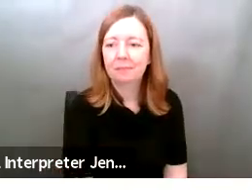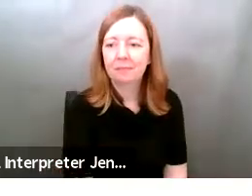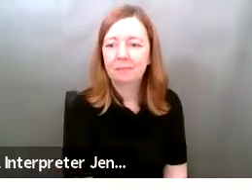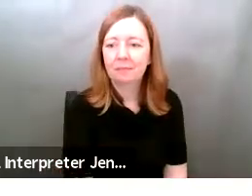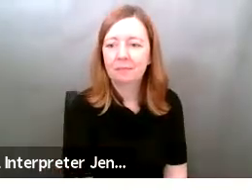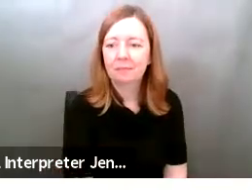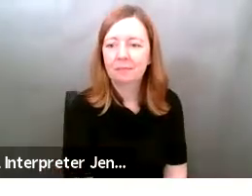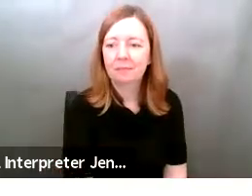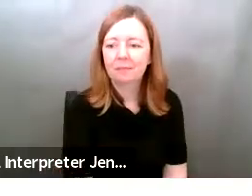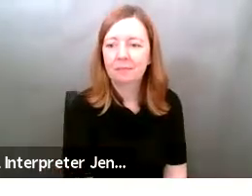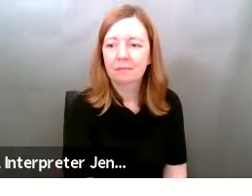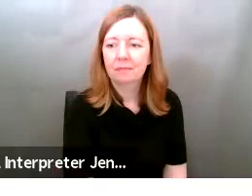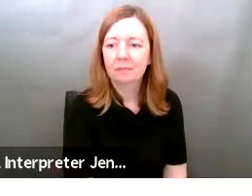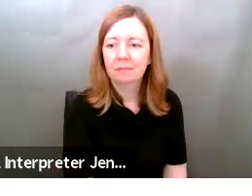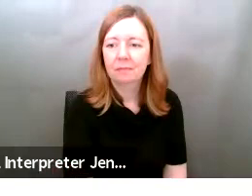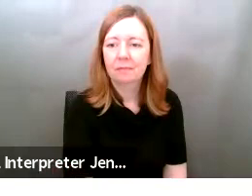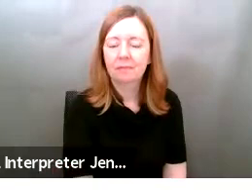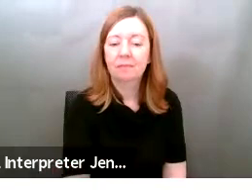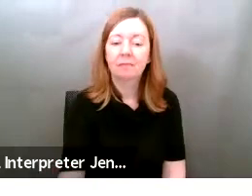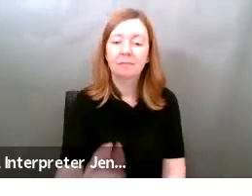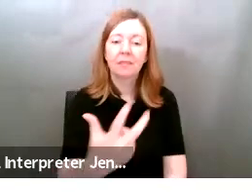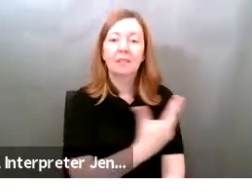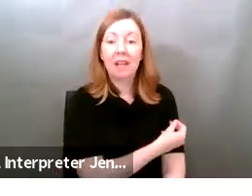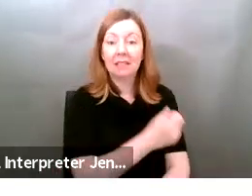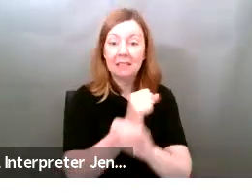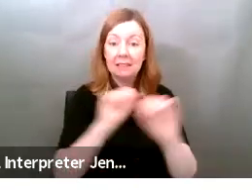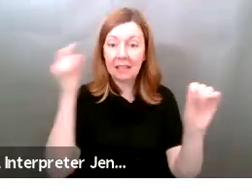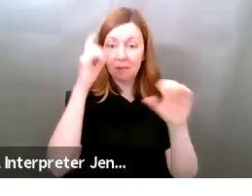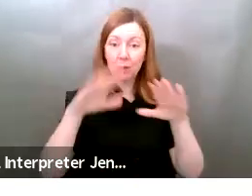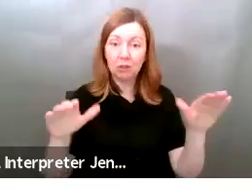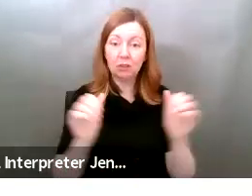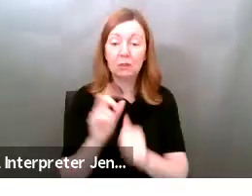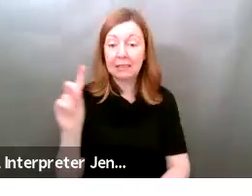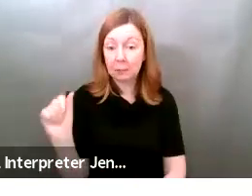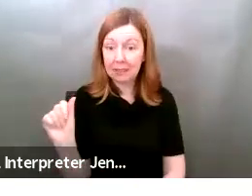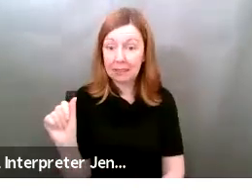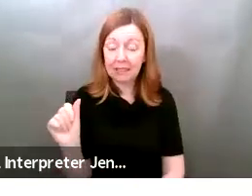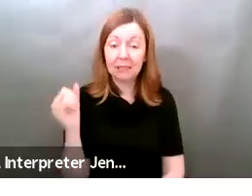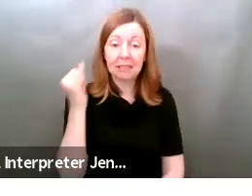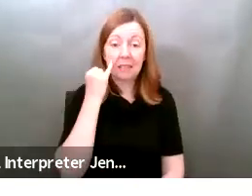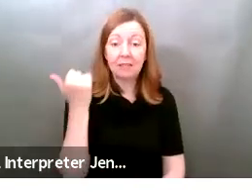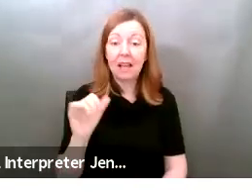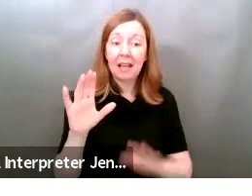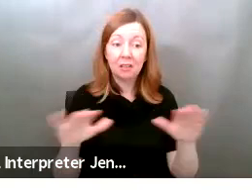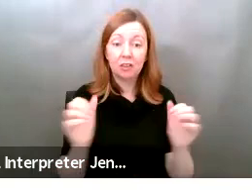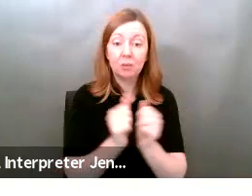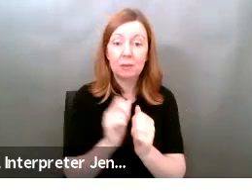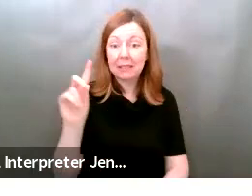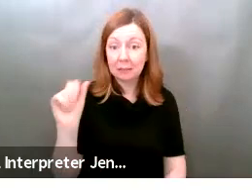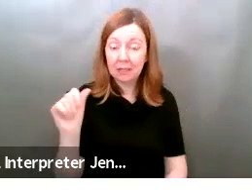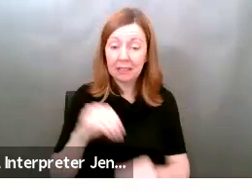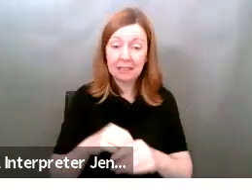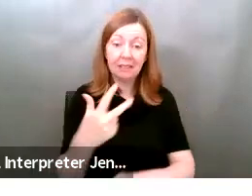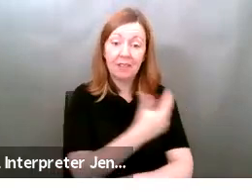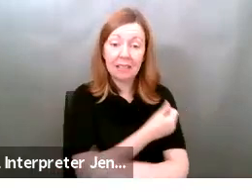There were some questions about is the vaccine safe for children with disabilities, and if there were any children with disabilities in the